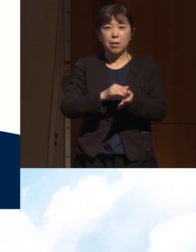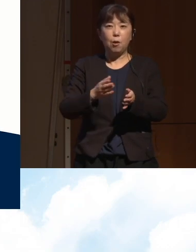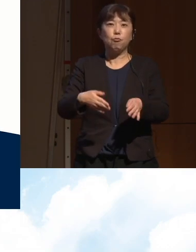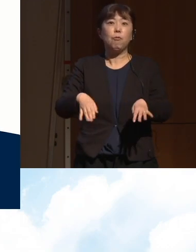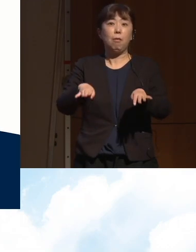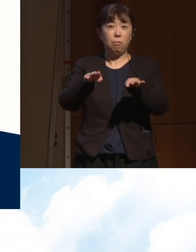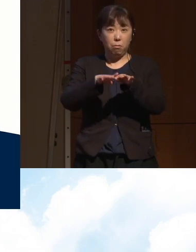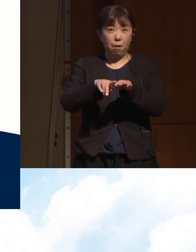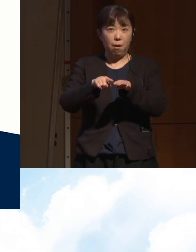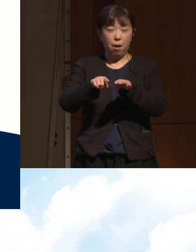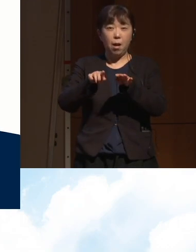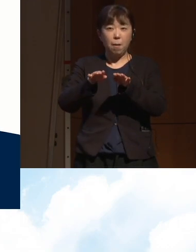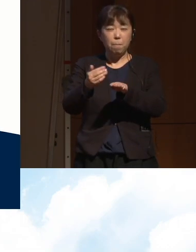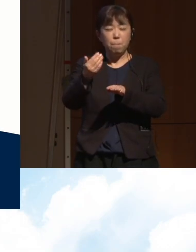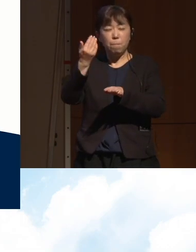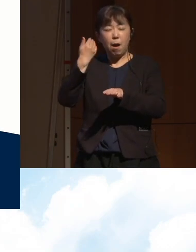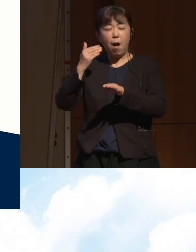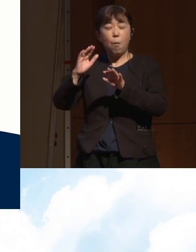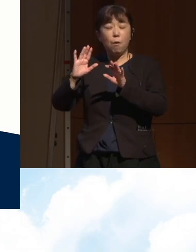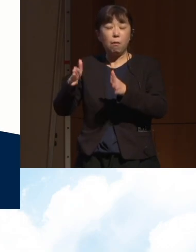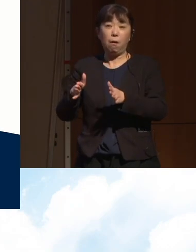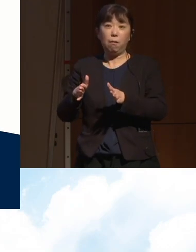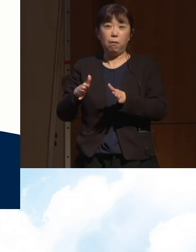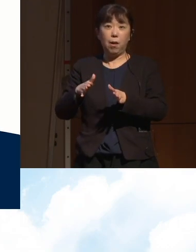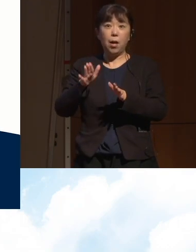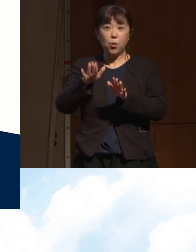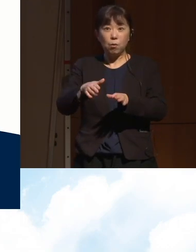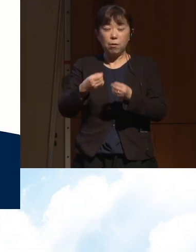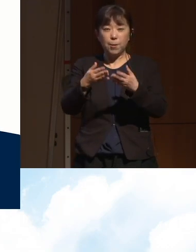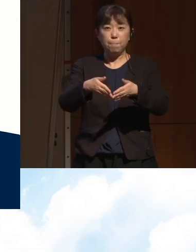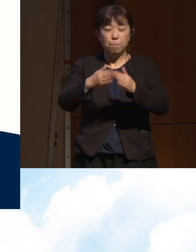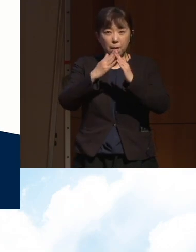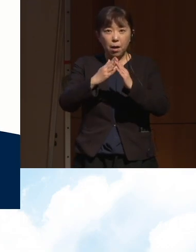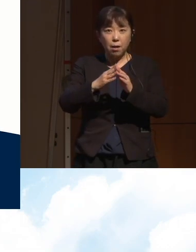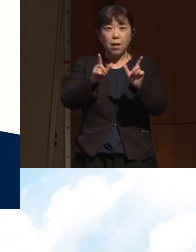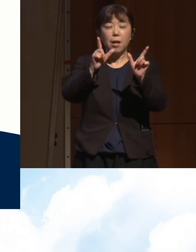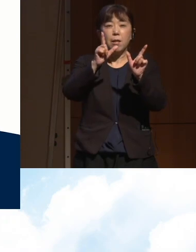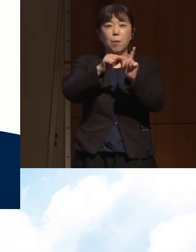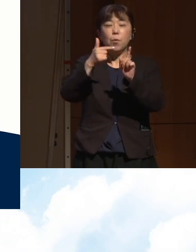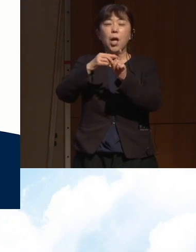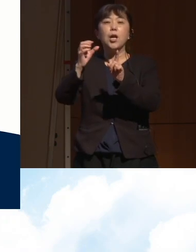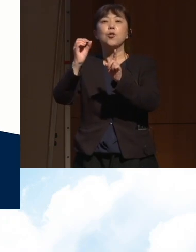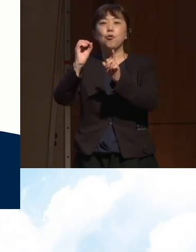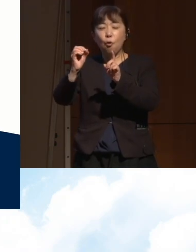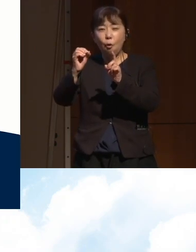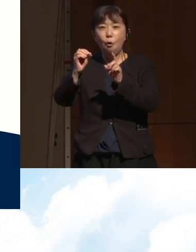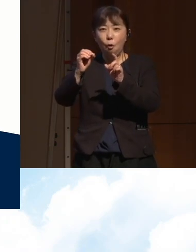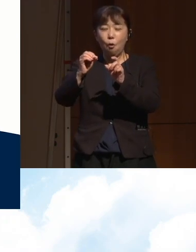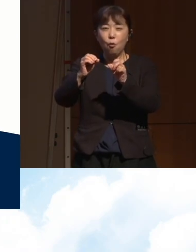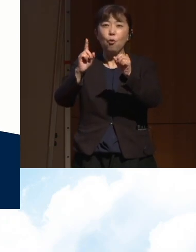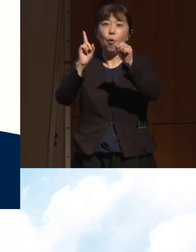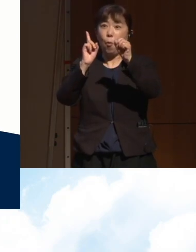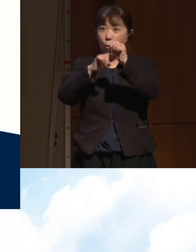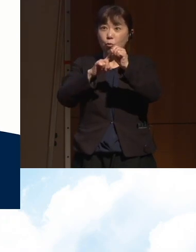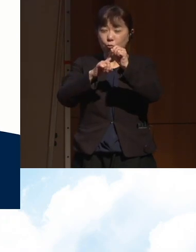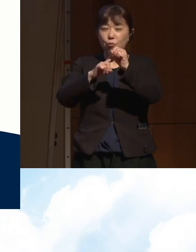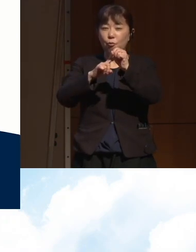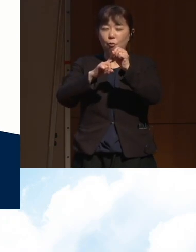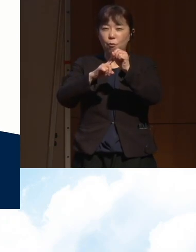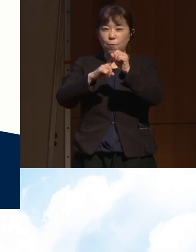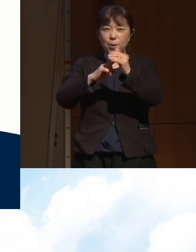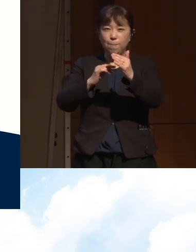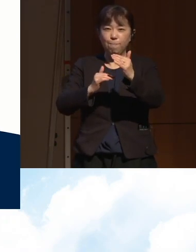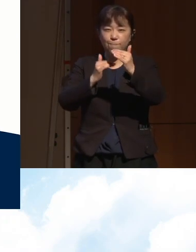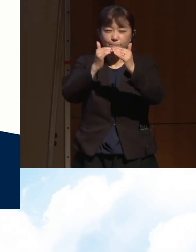achieving WHO maturity level 3 in less than 6 years, which is amazing and